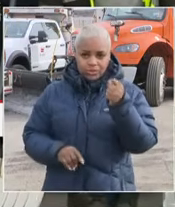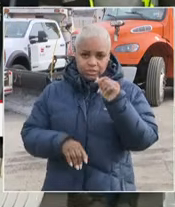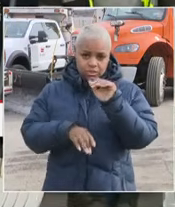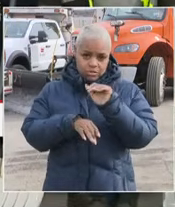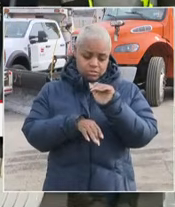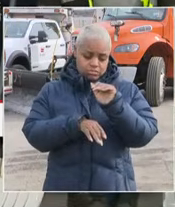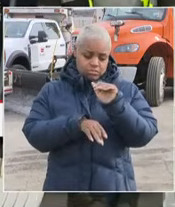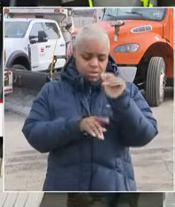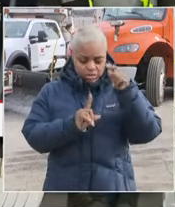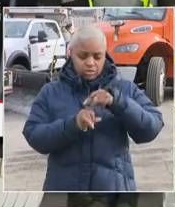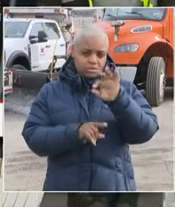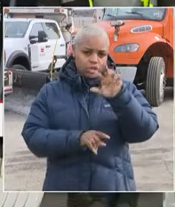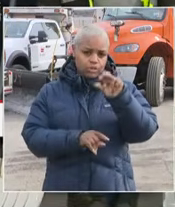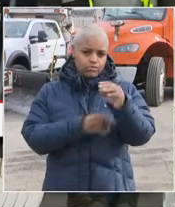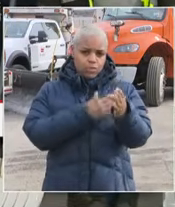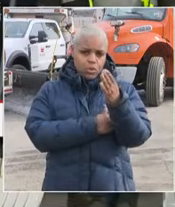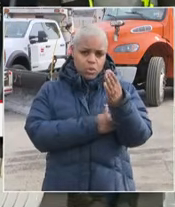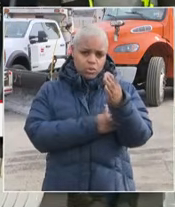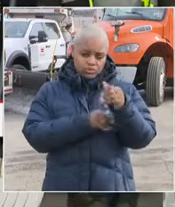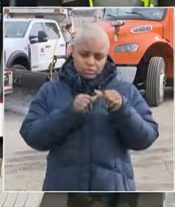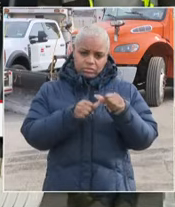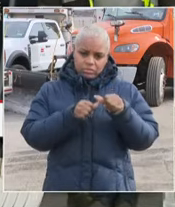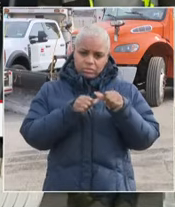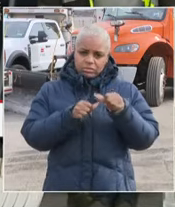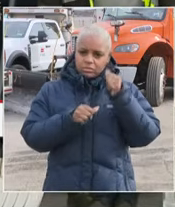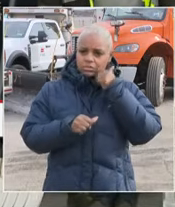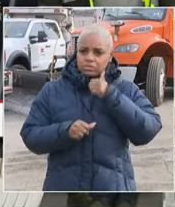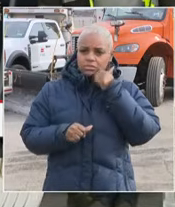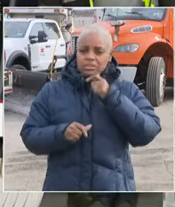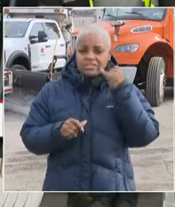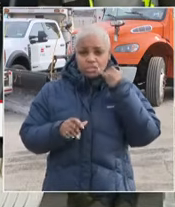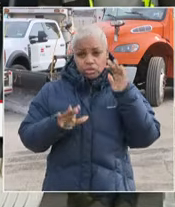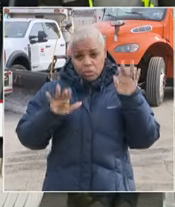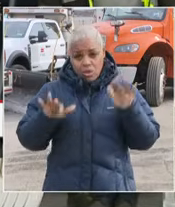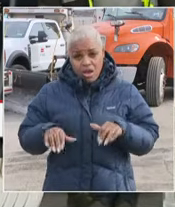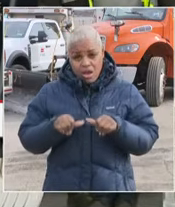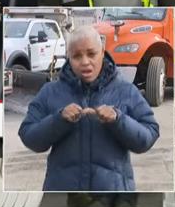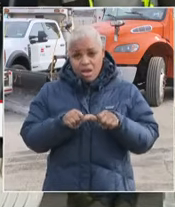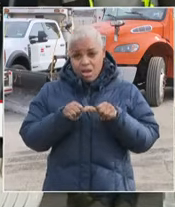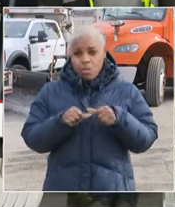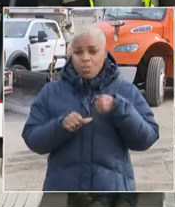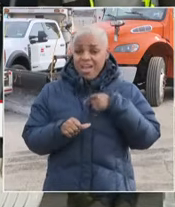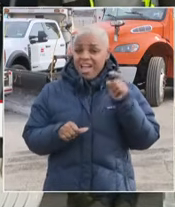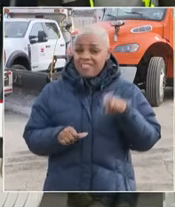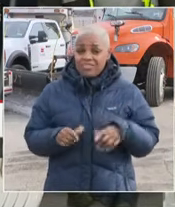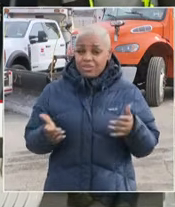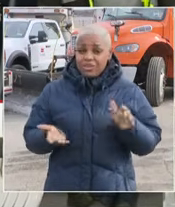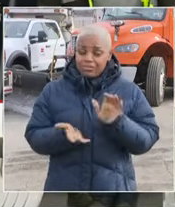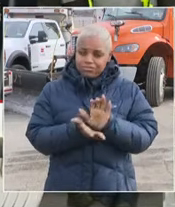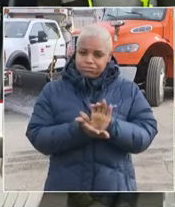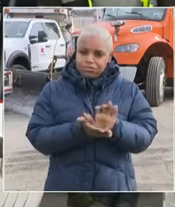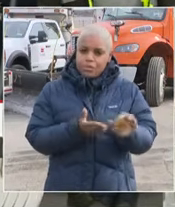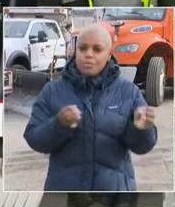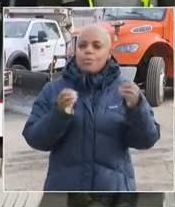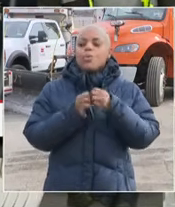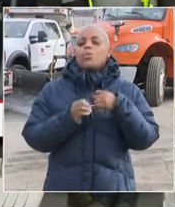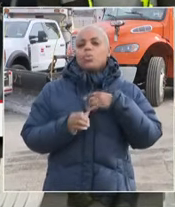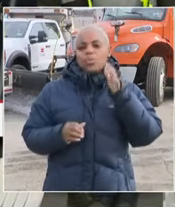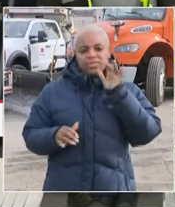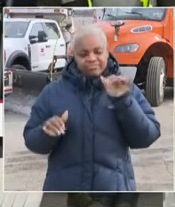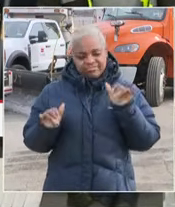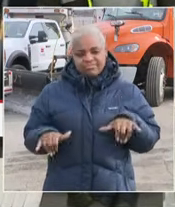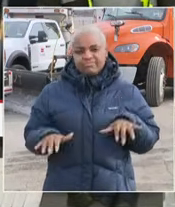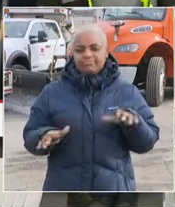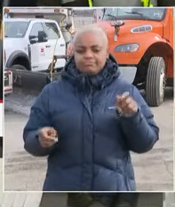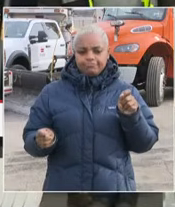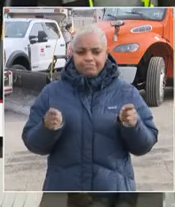that we need to extend the snow emergency route beyond Tuesday morning, we will make that